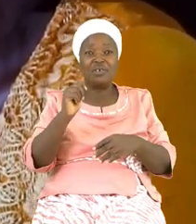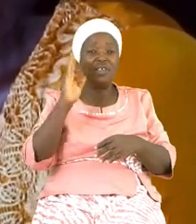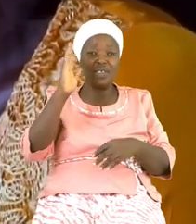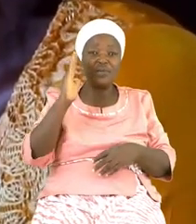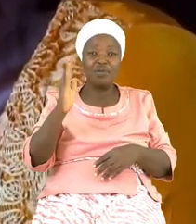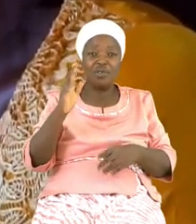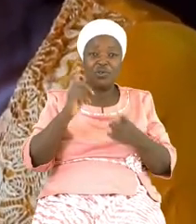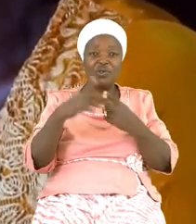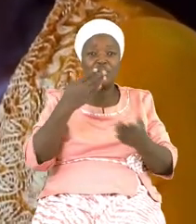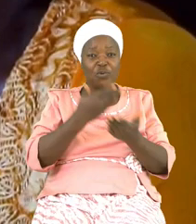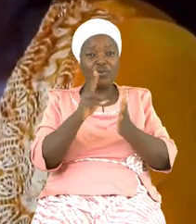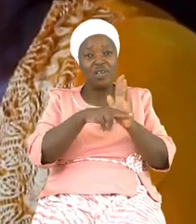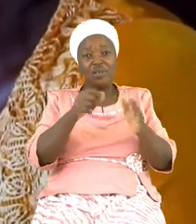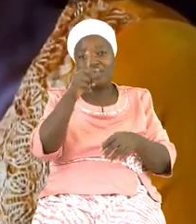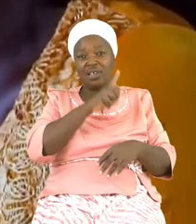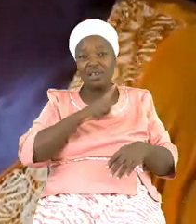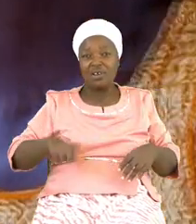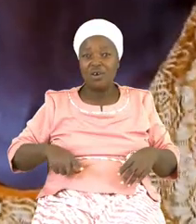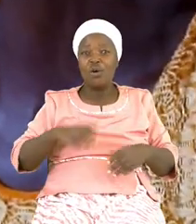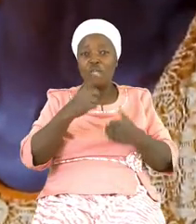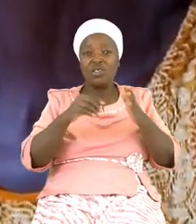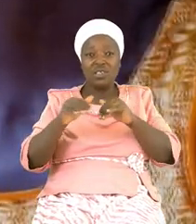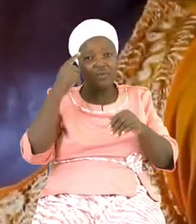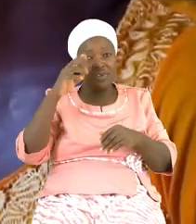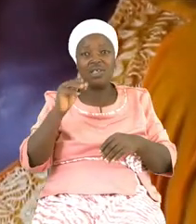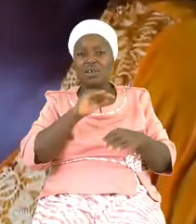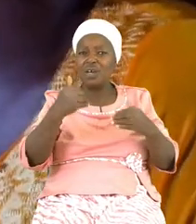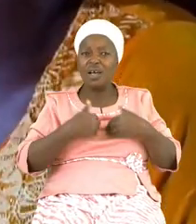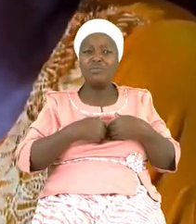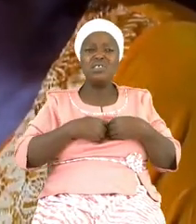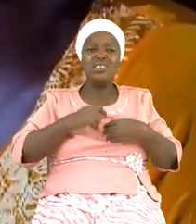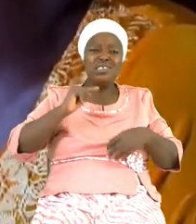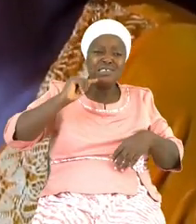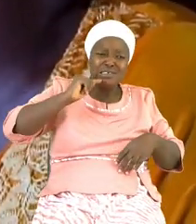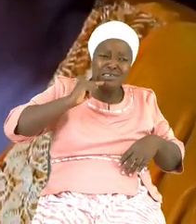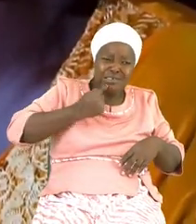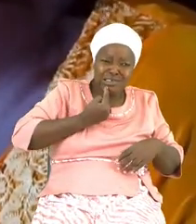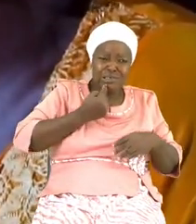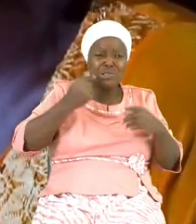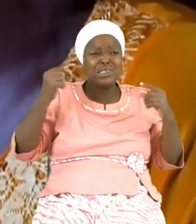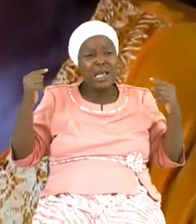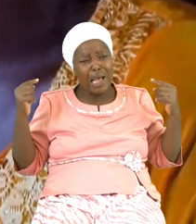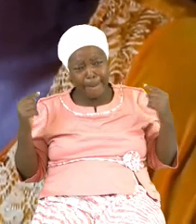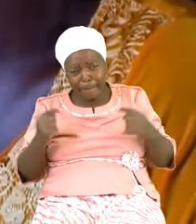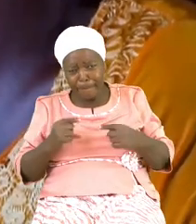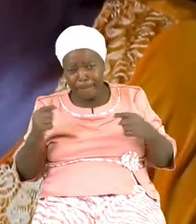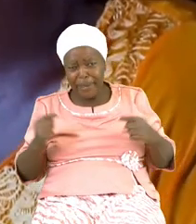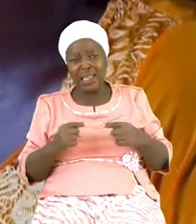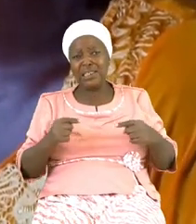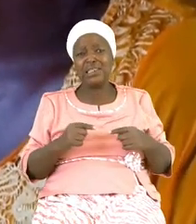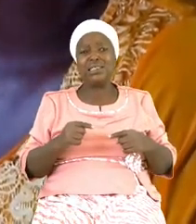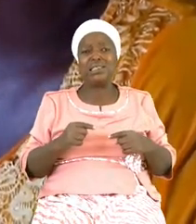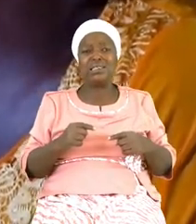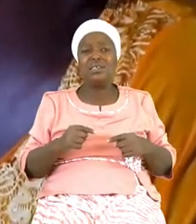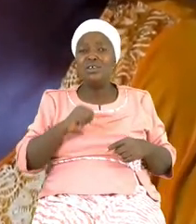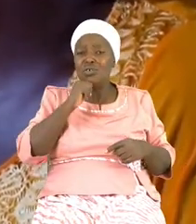life. I was having excruciating pain in my stomach, not knowing what the problem was.